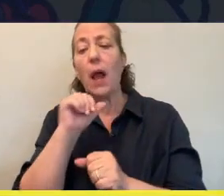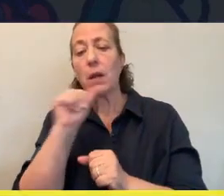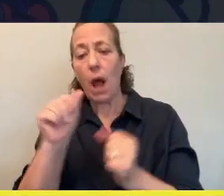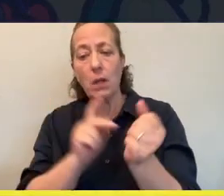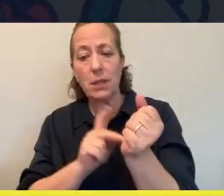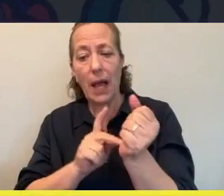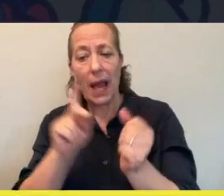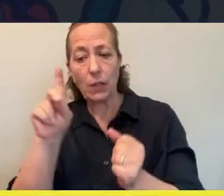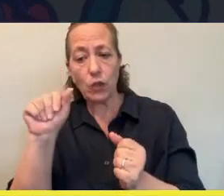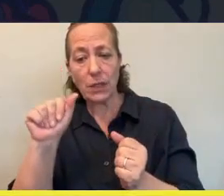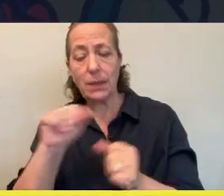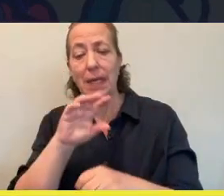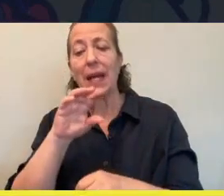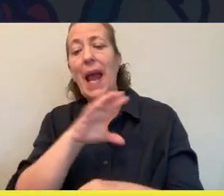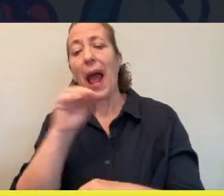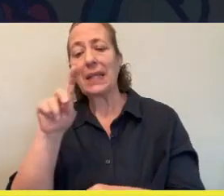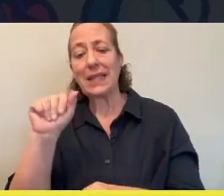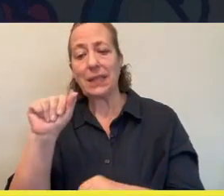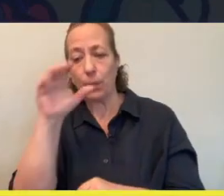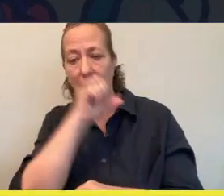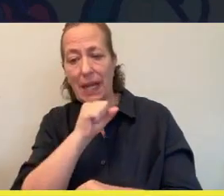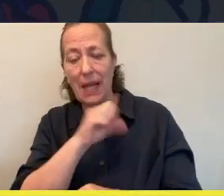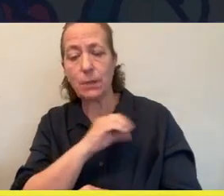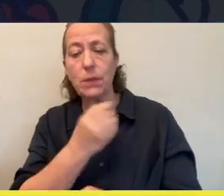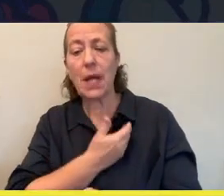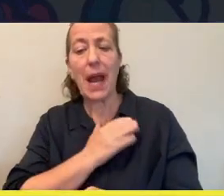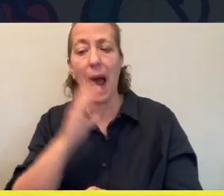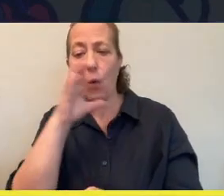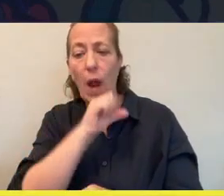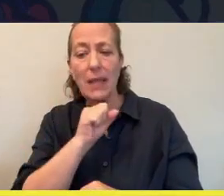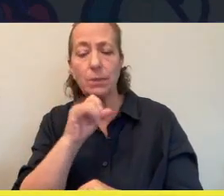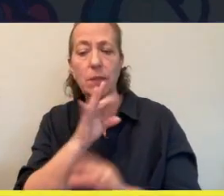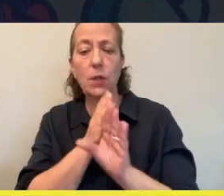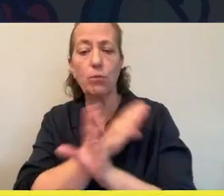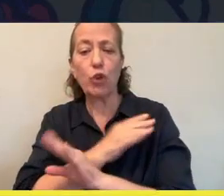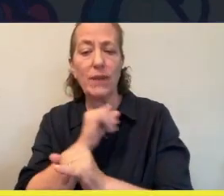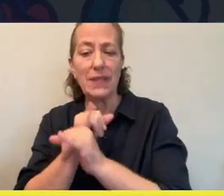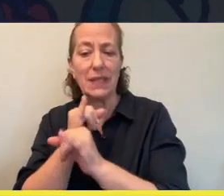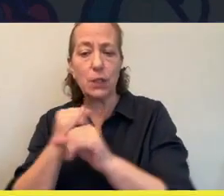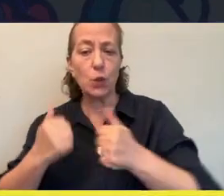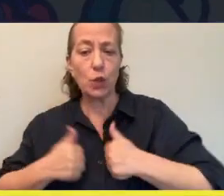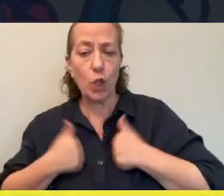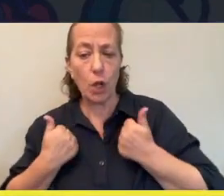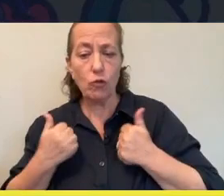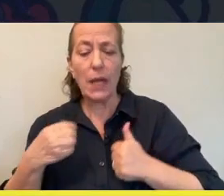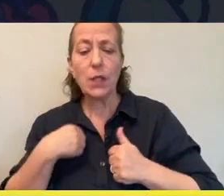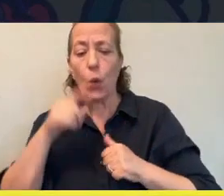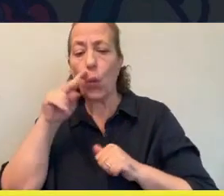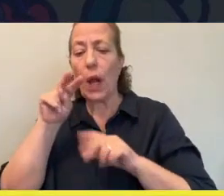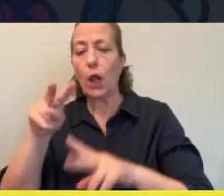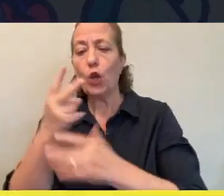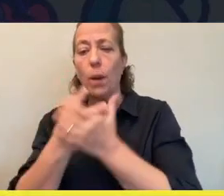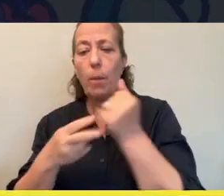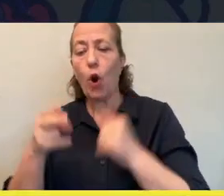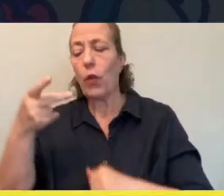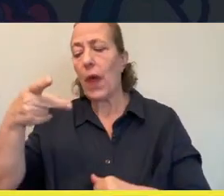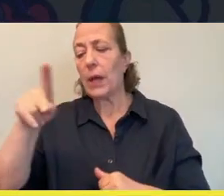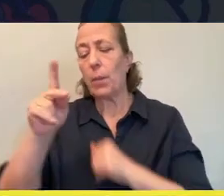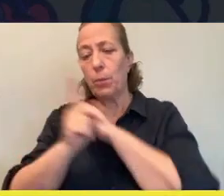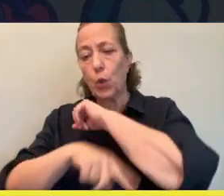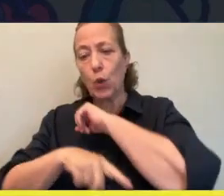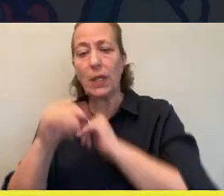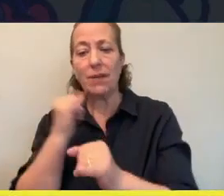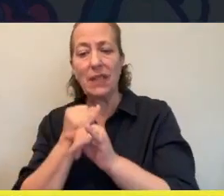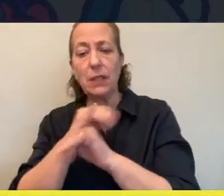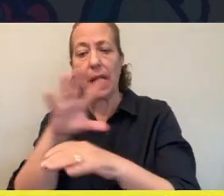our disability estimates, and in our estimates of previous institutional residents, we looked both at punitive institutions, including